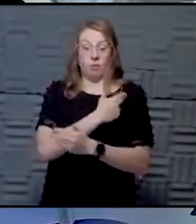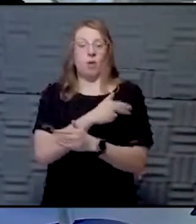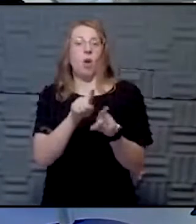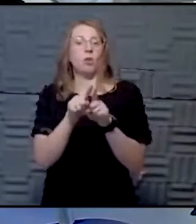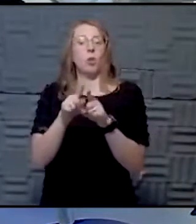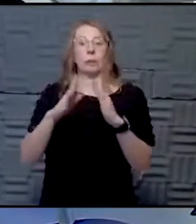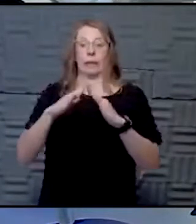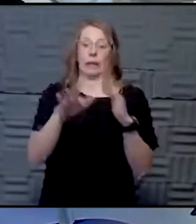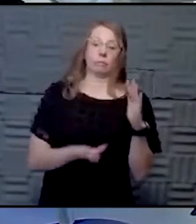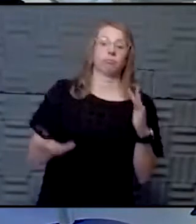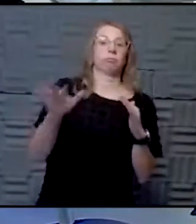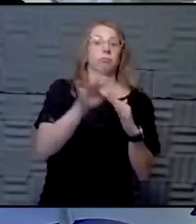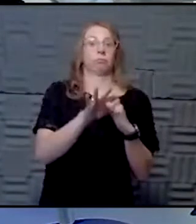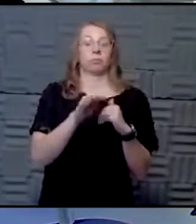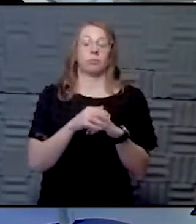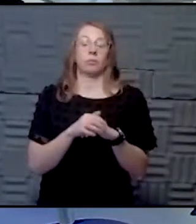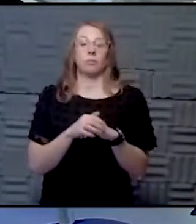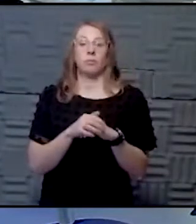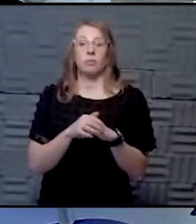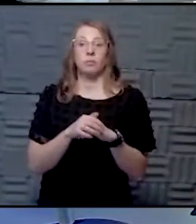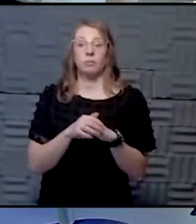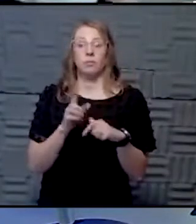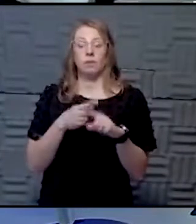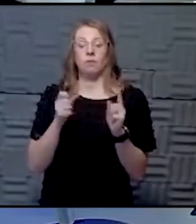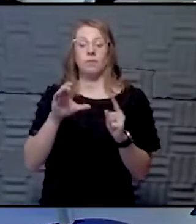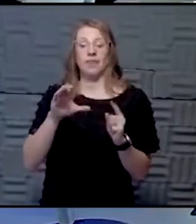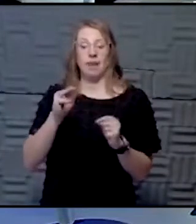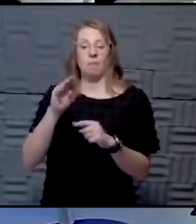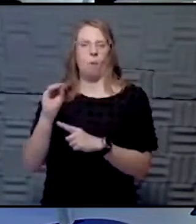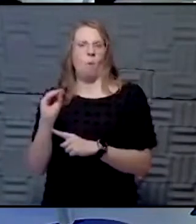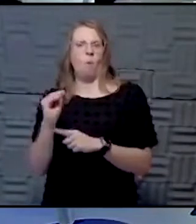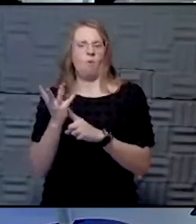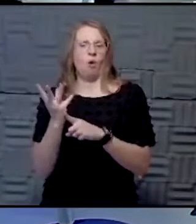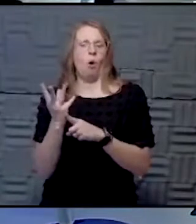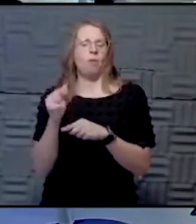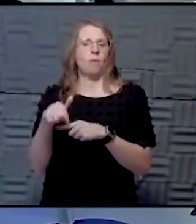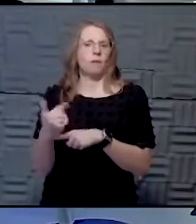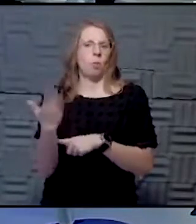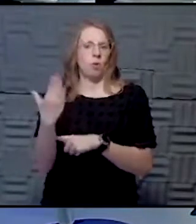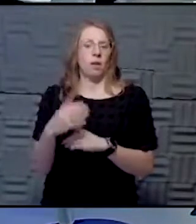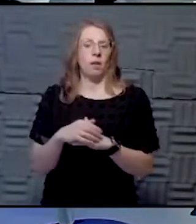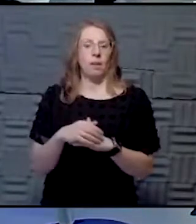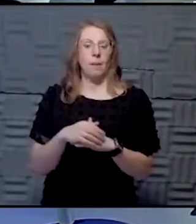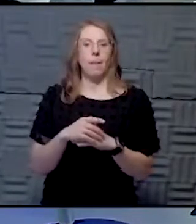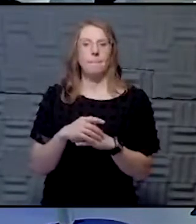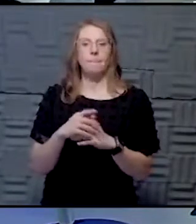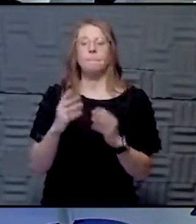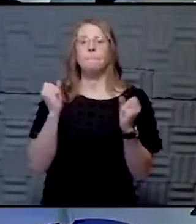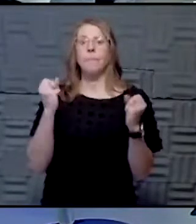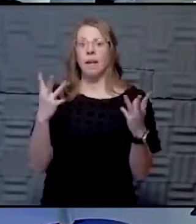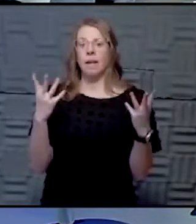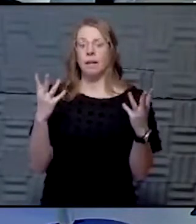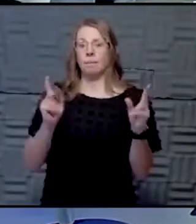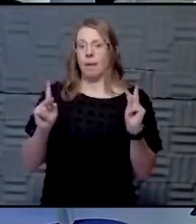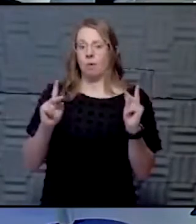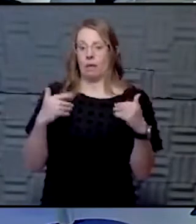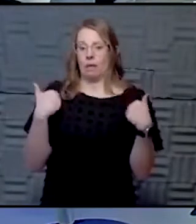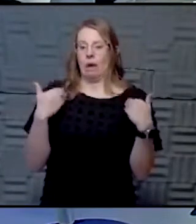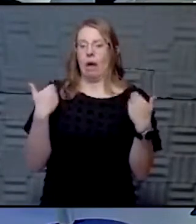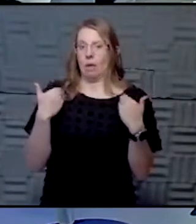the city, from our CMO call today, is that it's younger and younger folks. Did you see a lot of young people getting sick